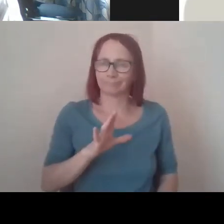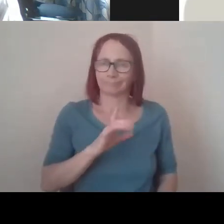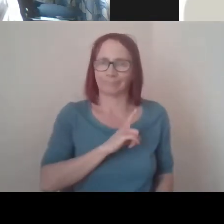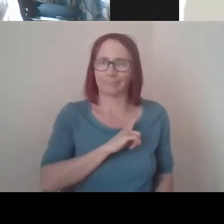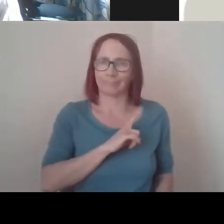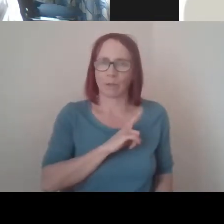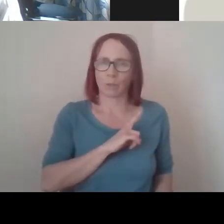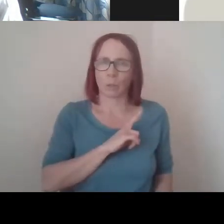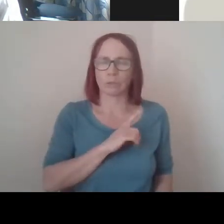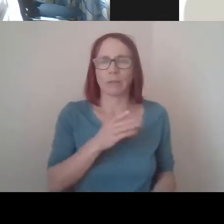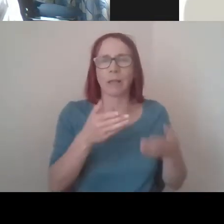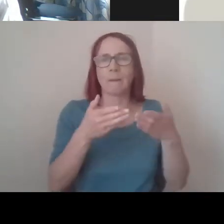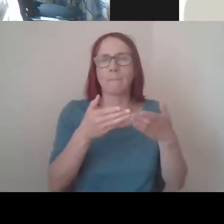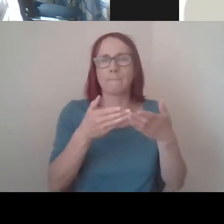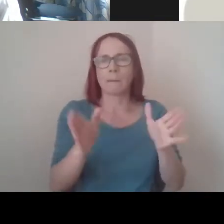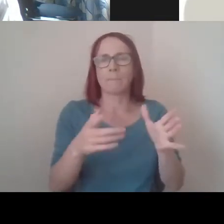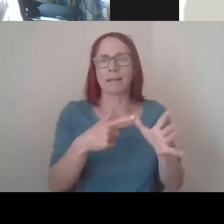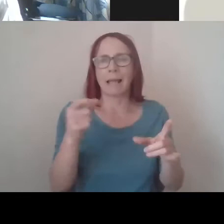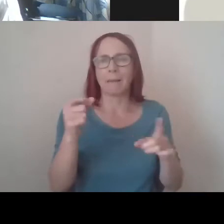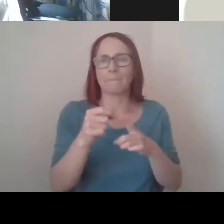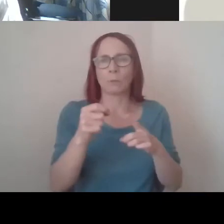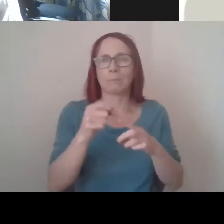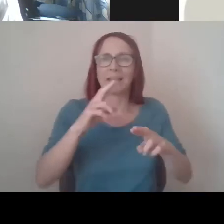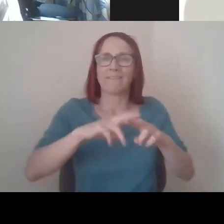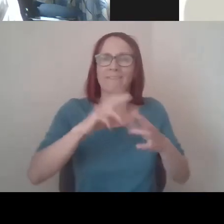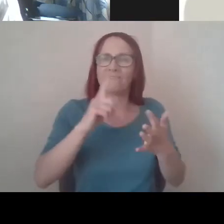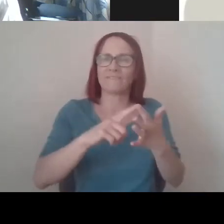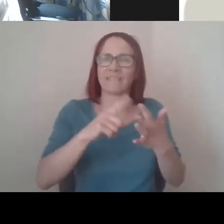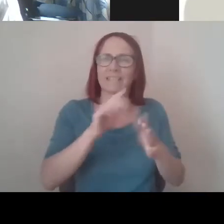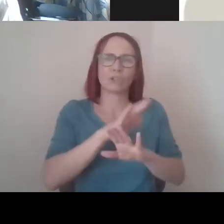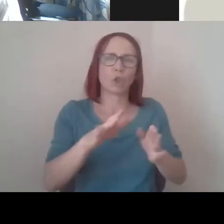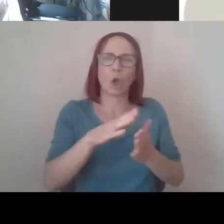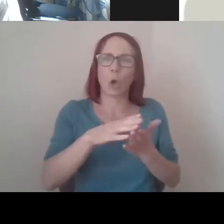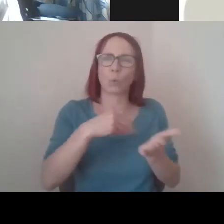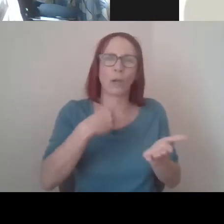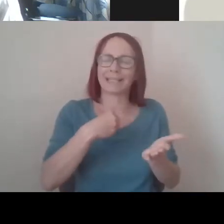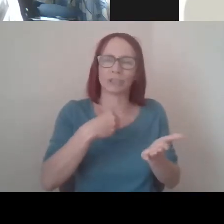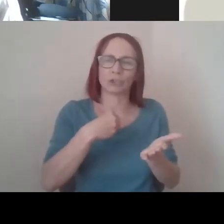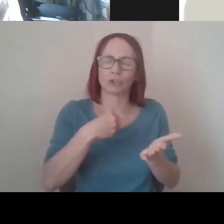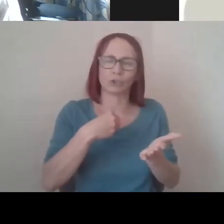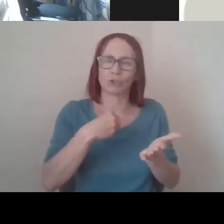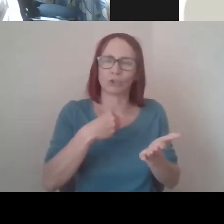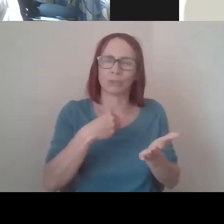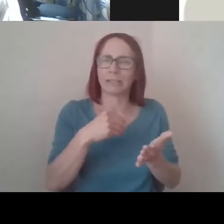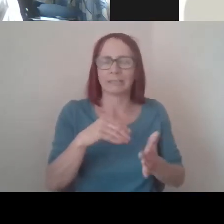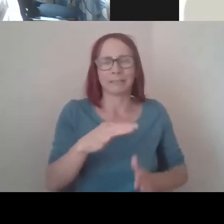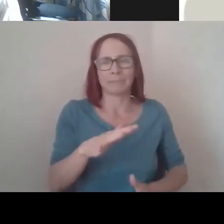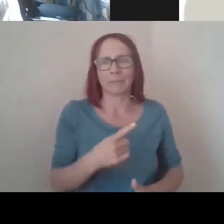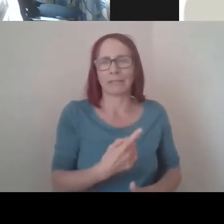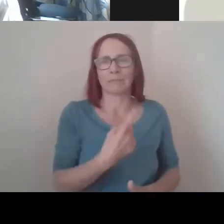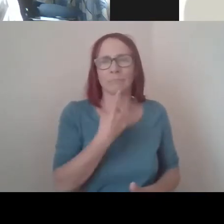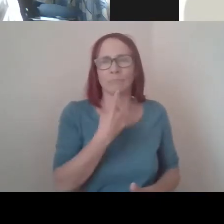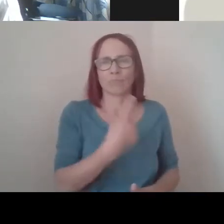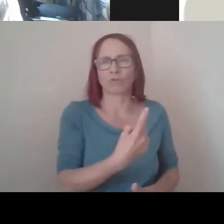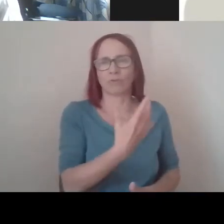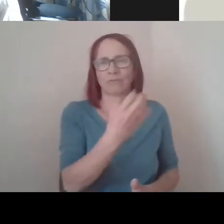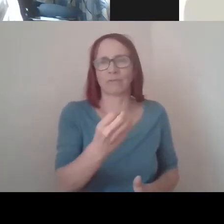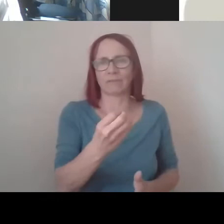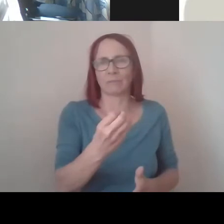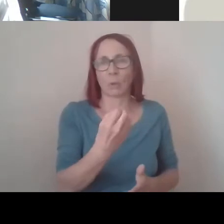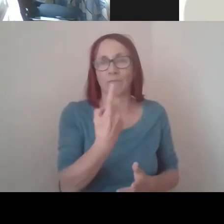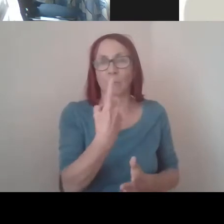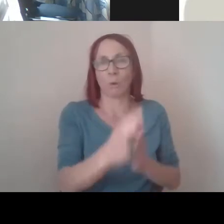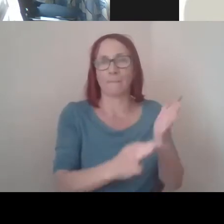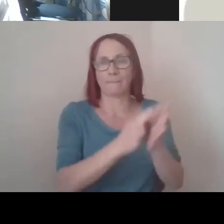way public appointment fees, they're not like wages. You know, you might get £150 for a meeting, but